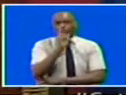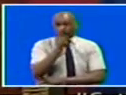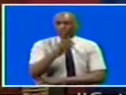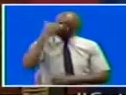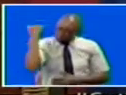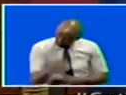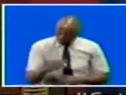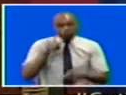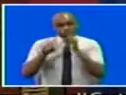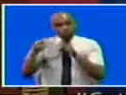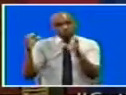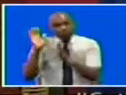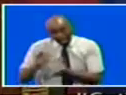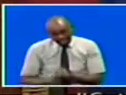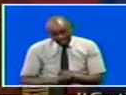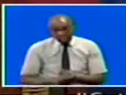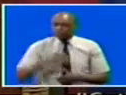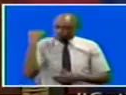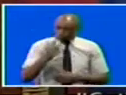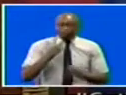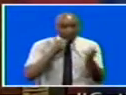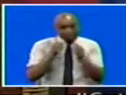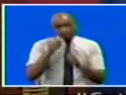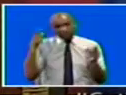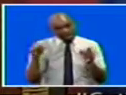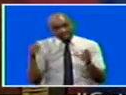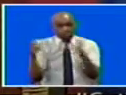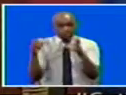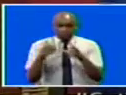stop incitement to any form of violence